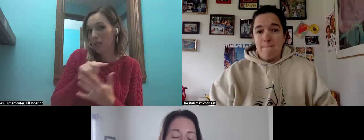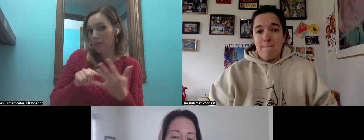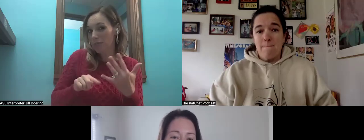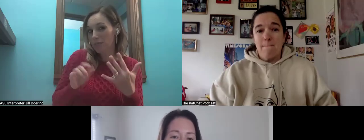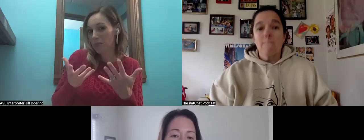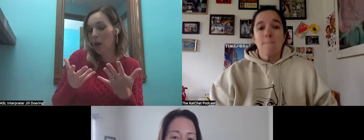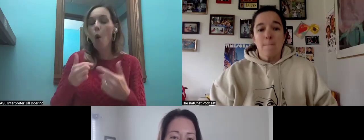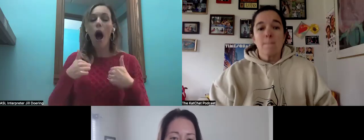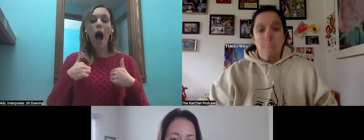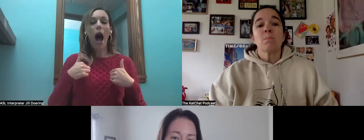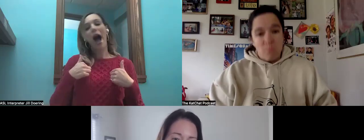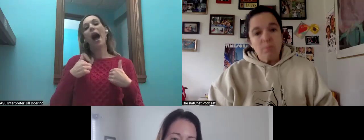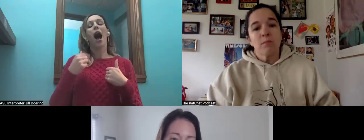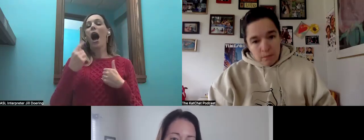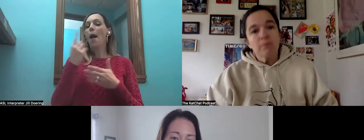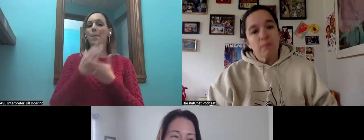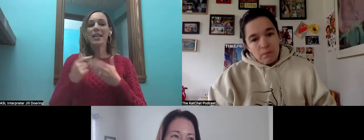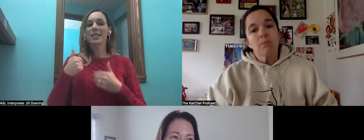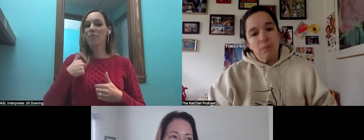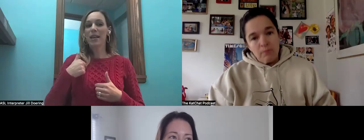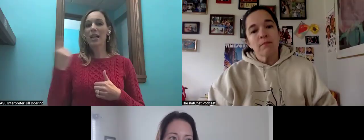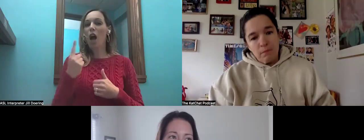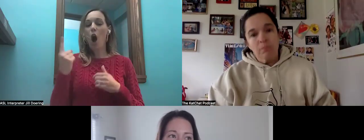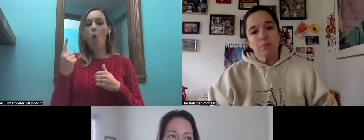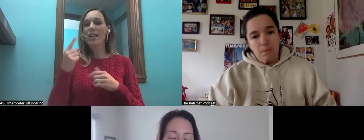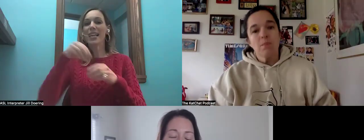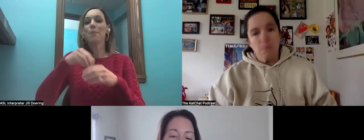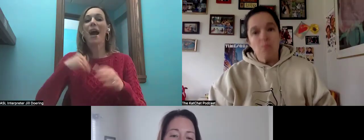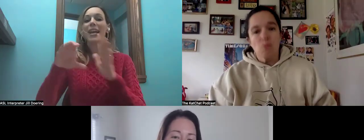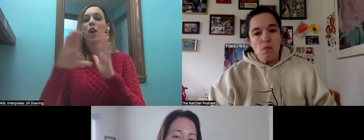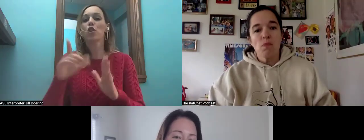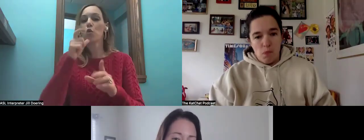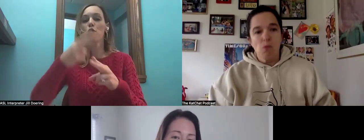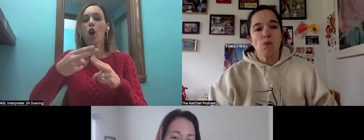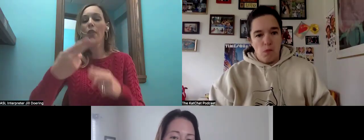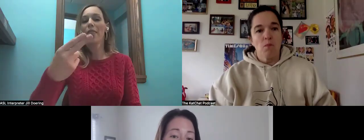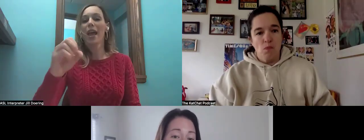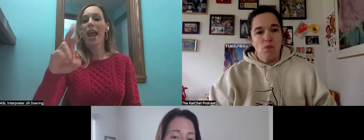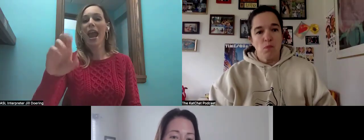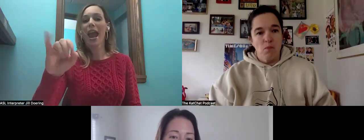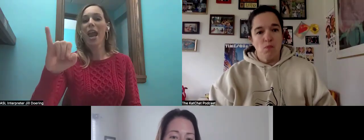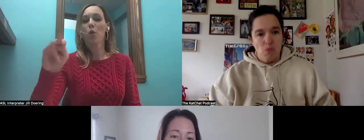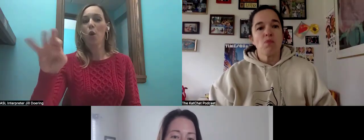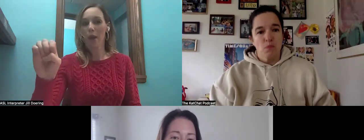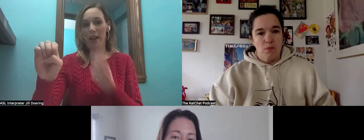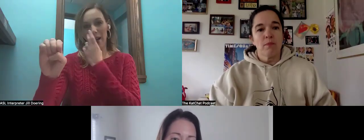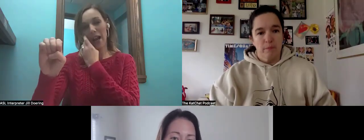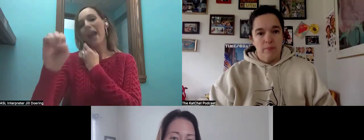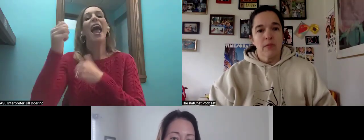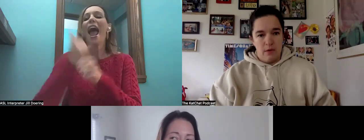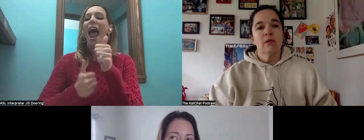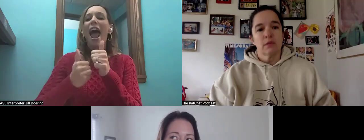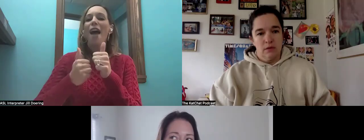piece of me in all of my heroines. And I think, honestly, I think every writer does that. Every fiction writer must do